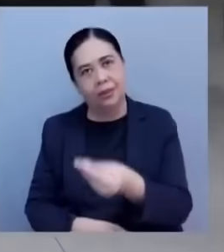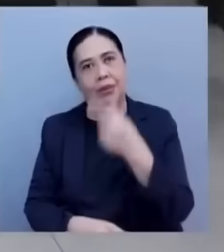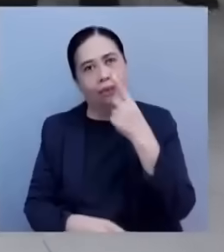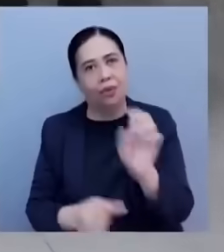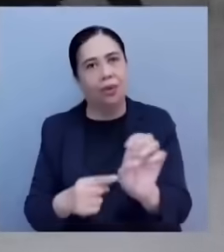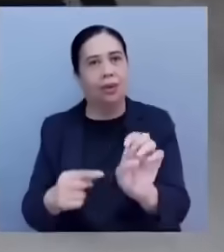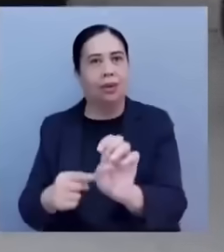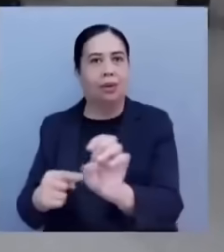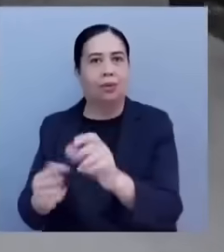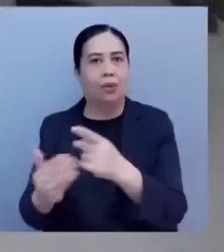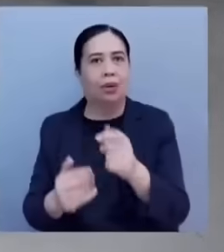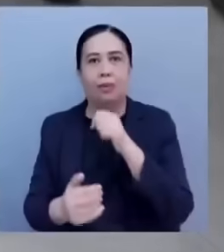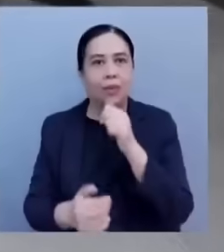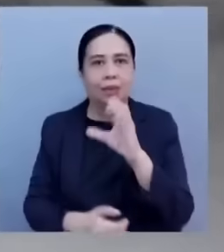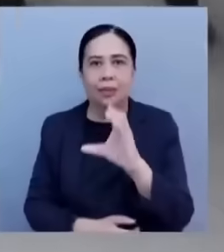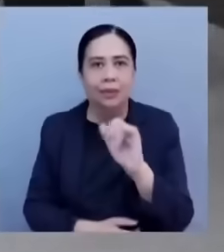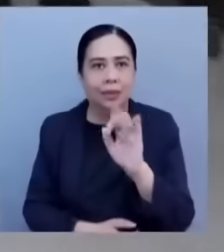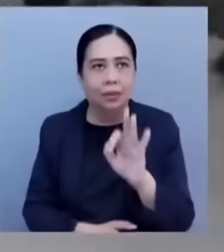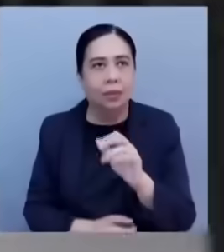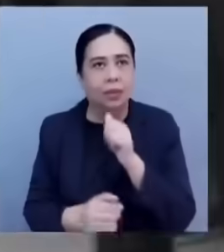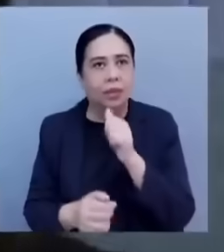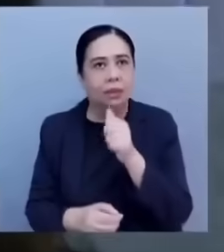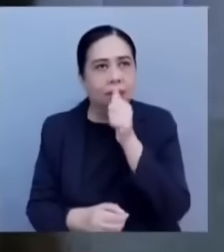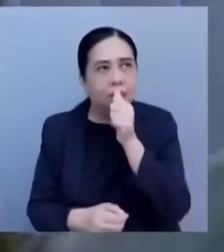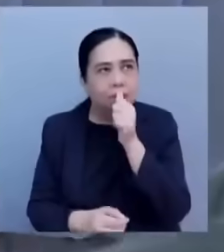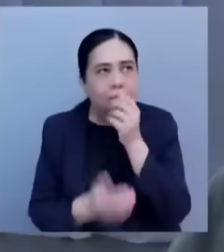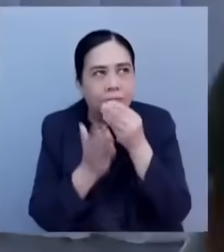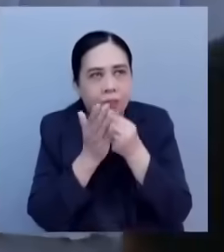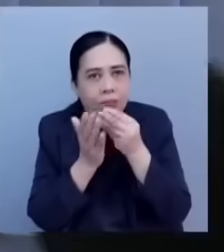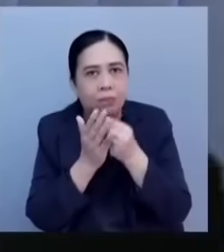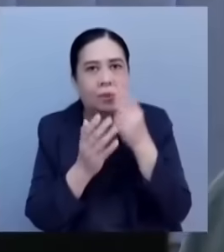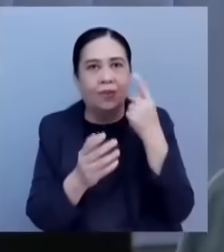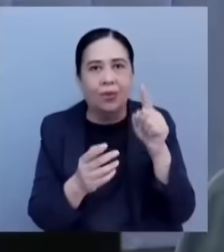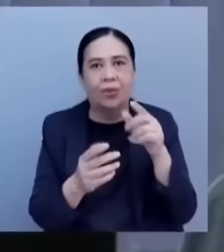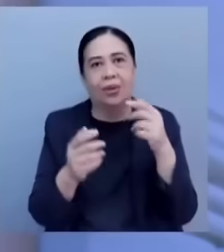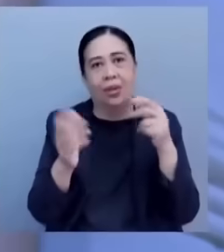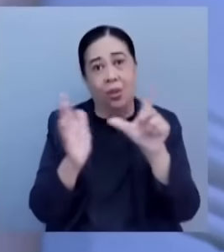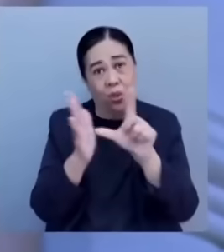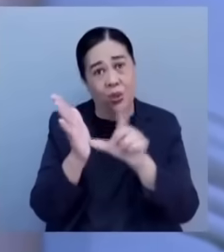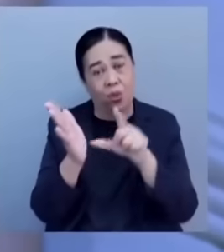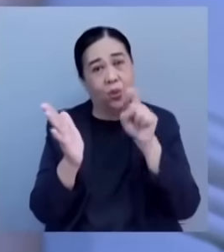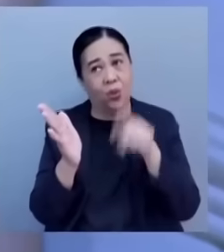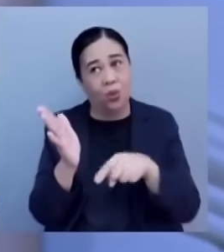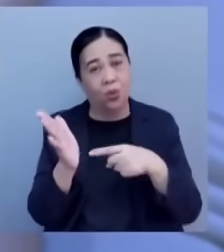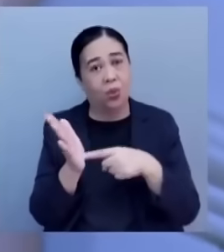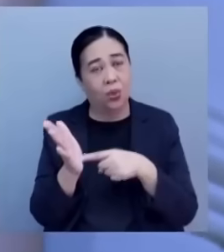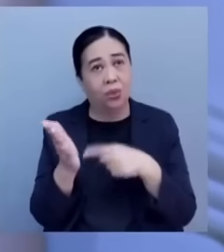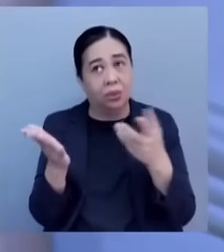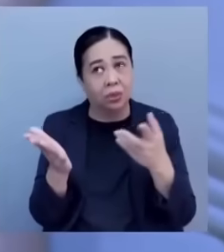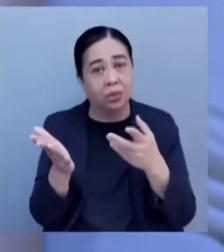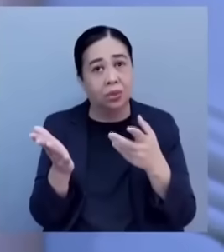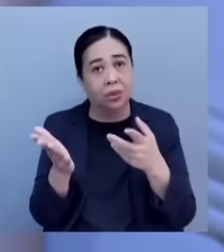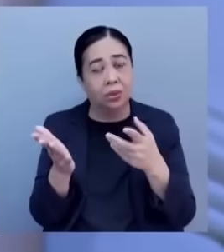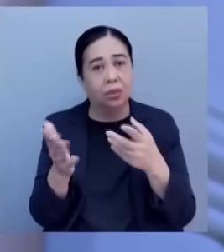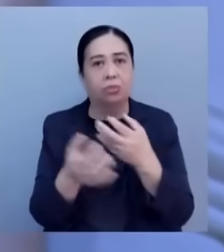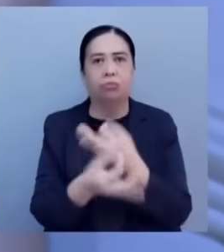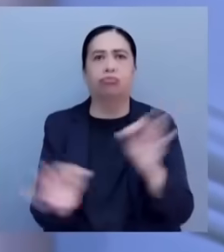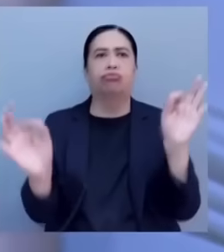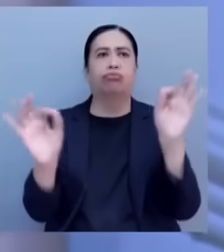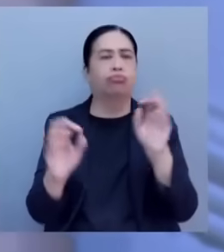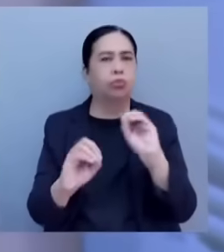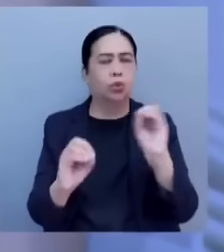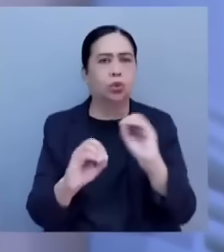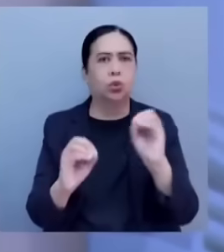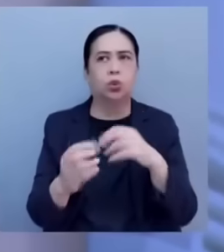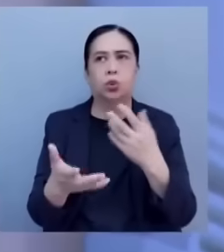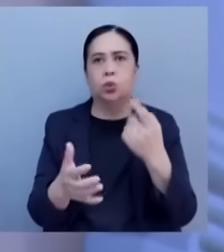programs directly and not to a confidential fund, which under the law has more liberal requirements with respect